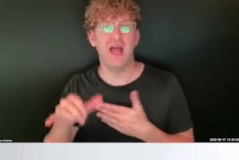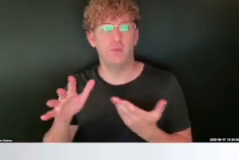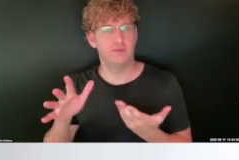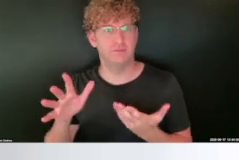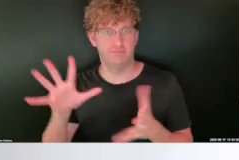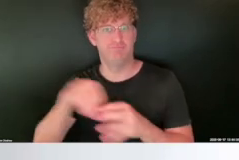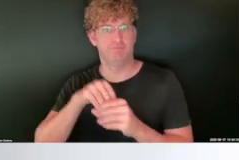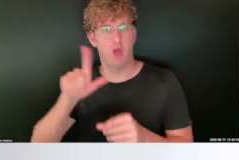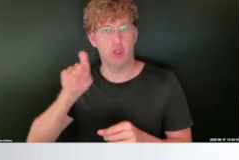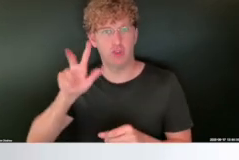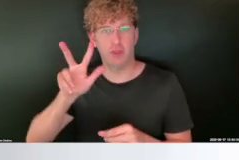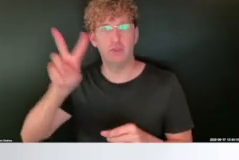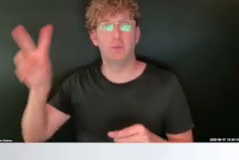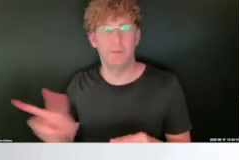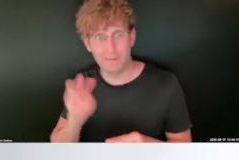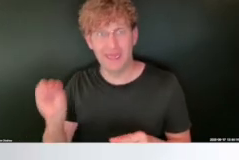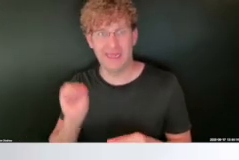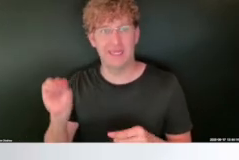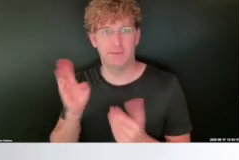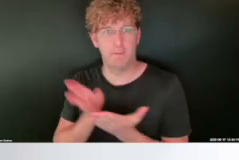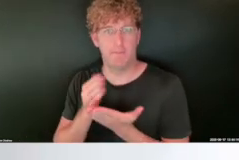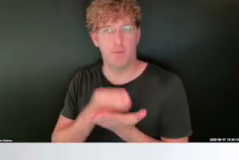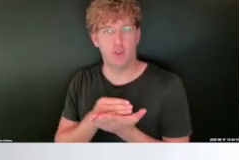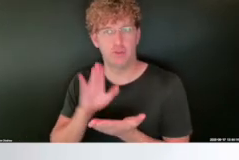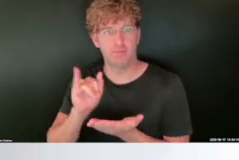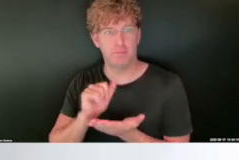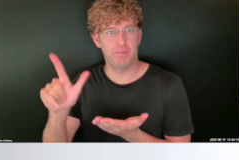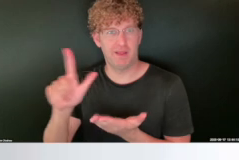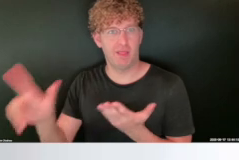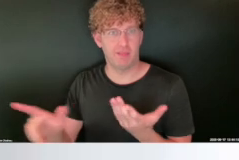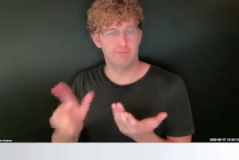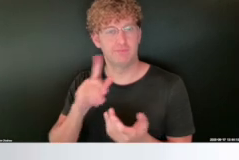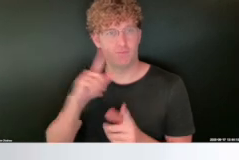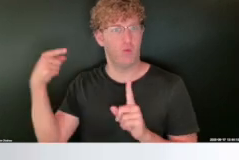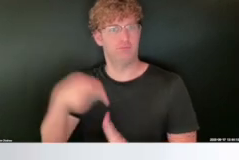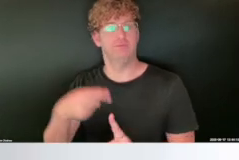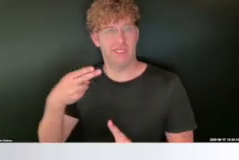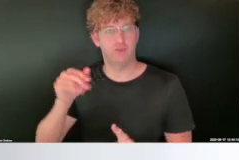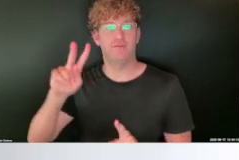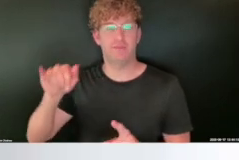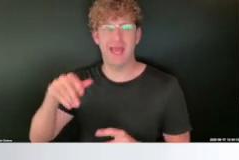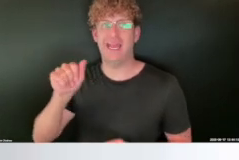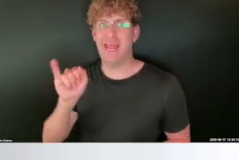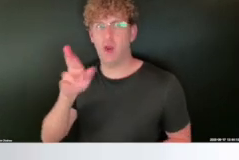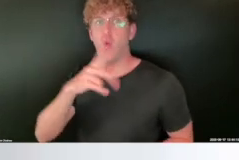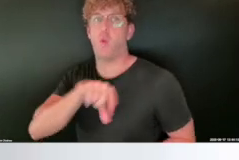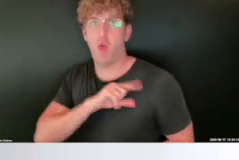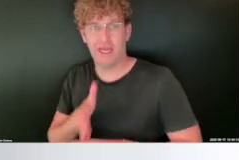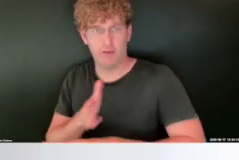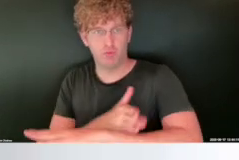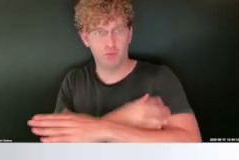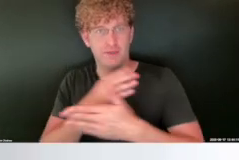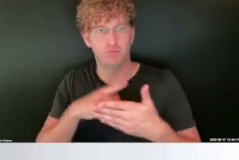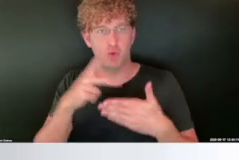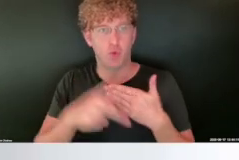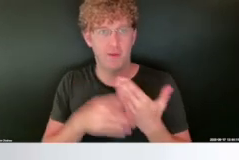in the budget bill specifically for HVIP. And then the air quality improvement program funding will also go towards